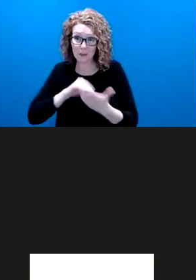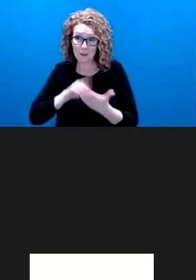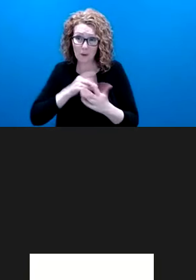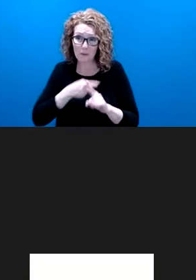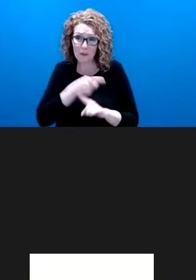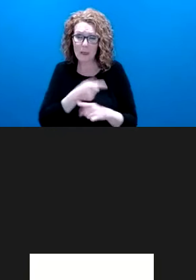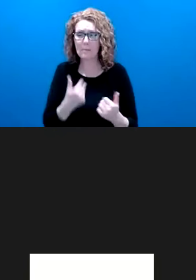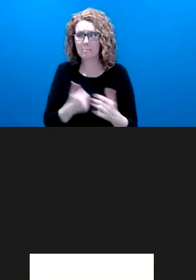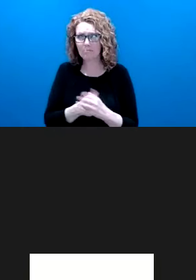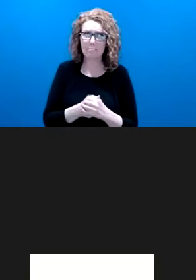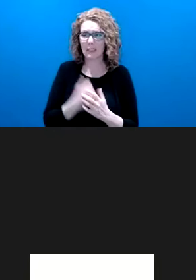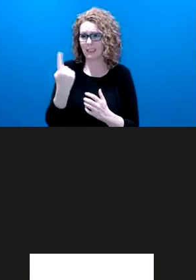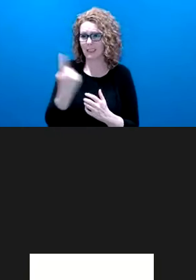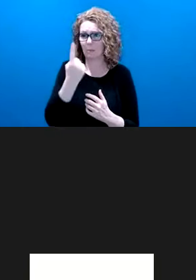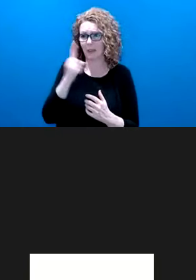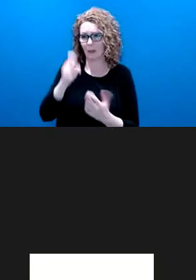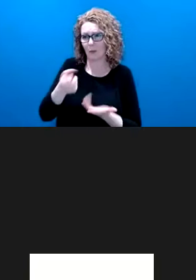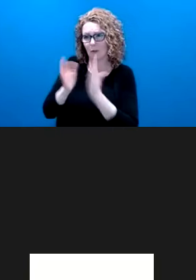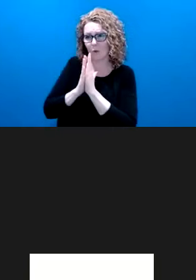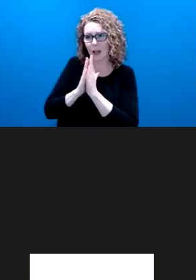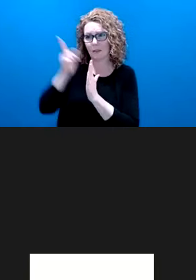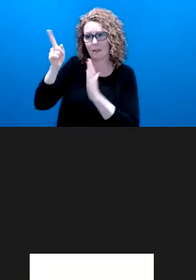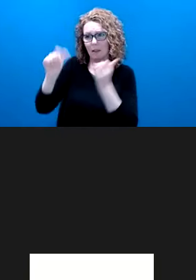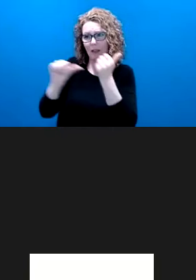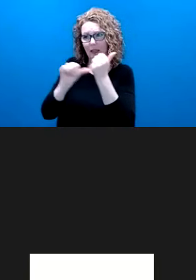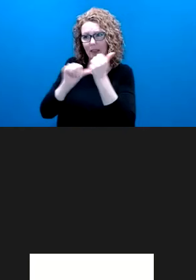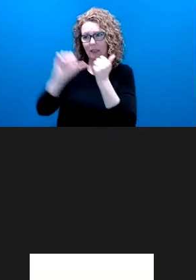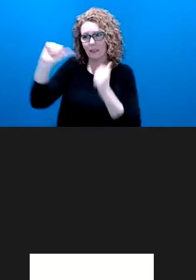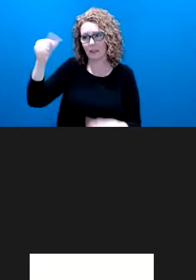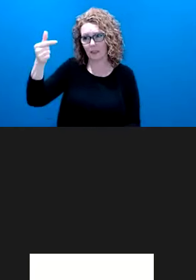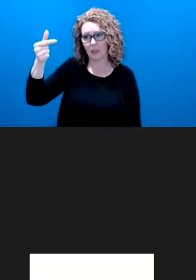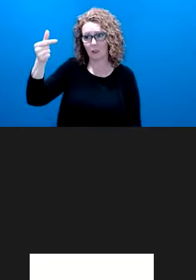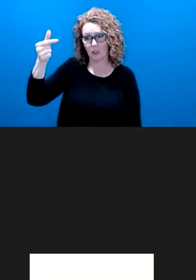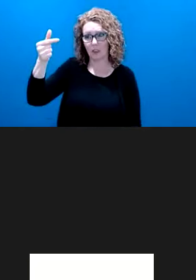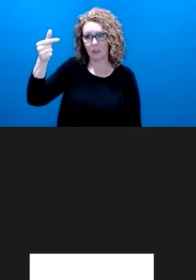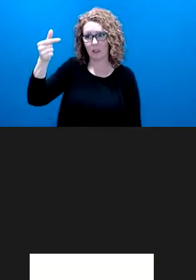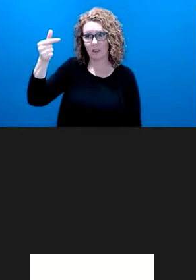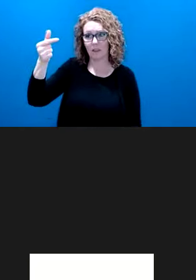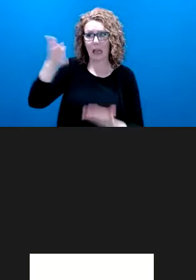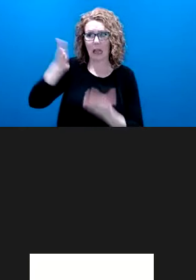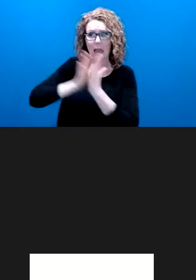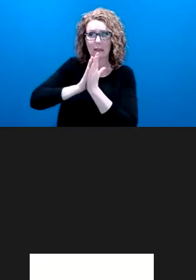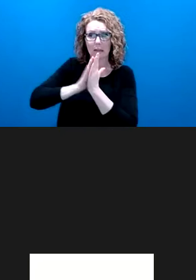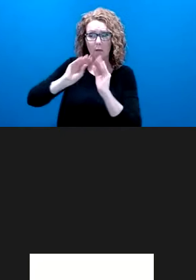that that's something that we probably need to take back and reflect on and get some more answers.